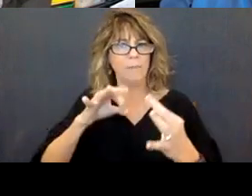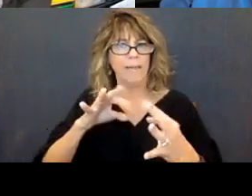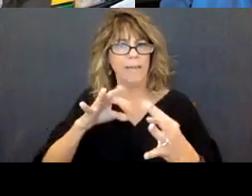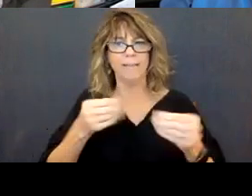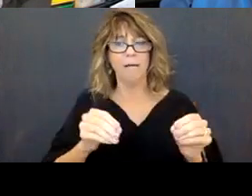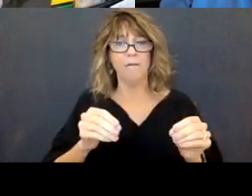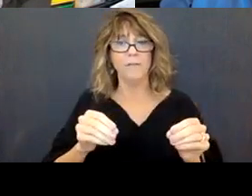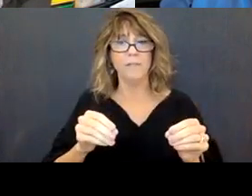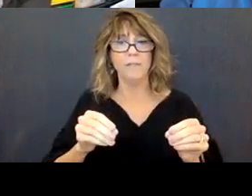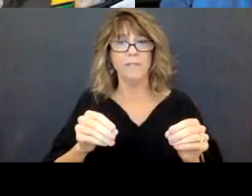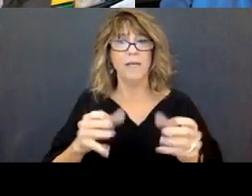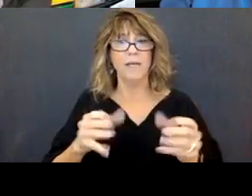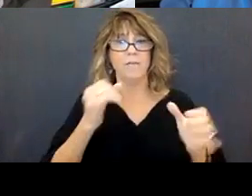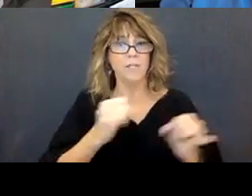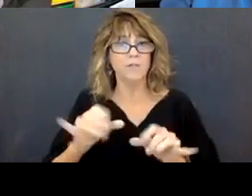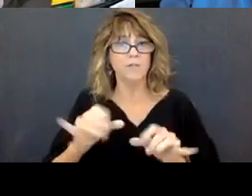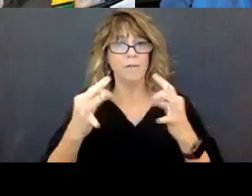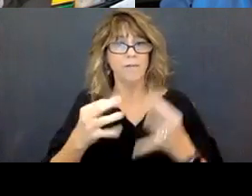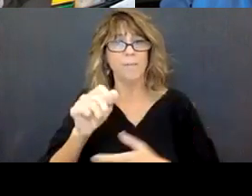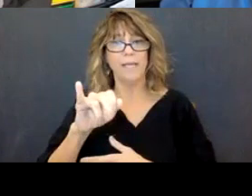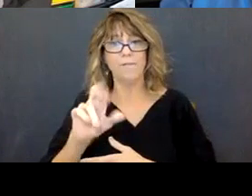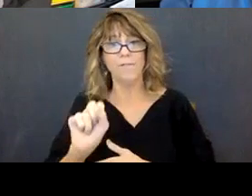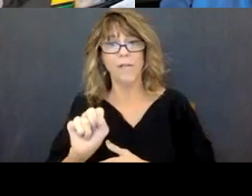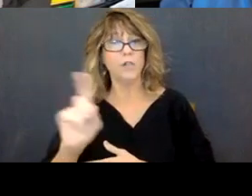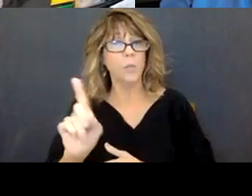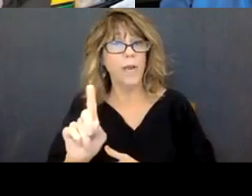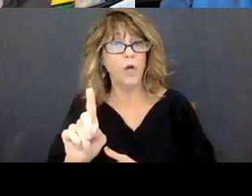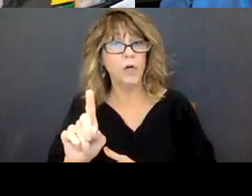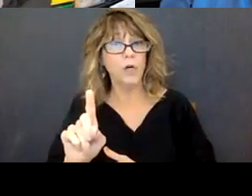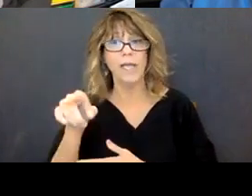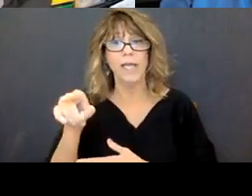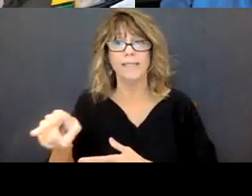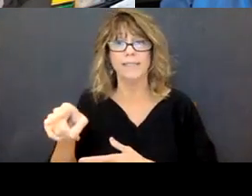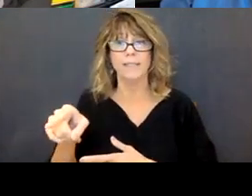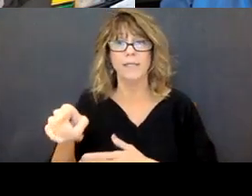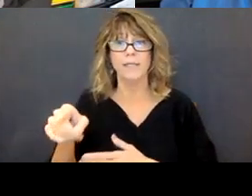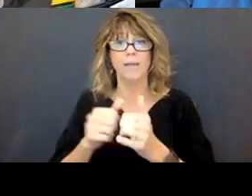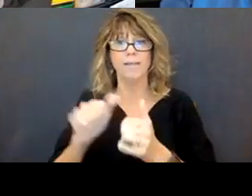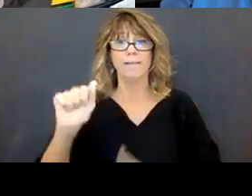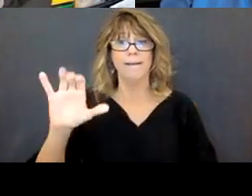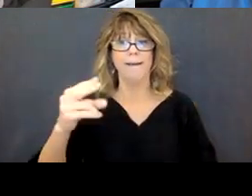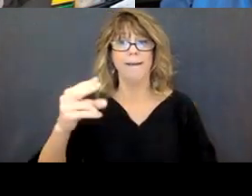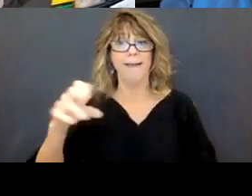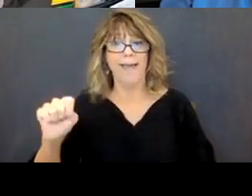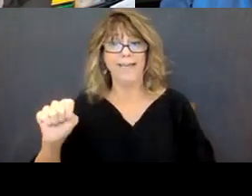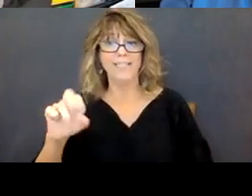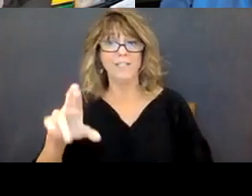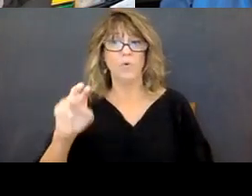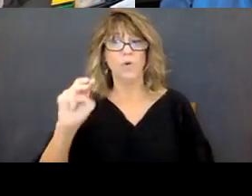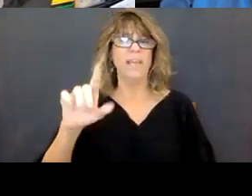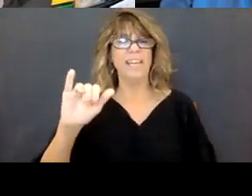Affairs is housed at the Access or the Medicaid agency. And we have a number of